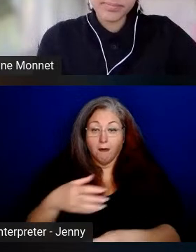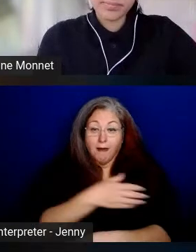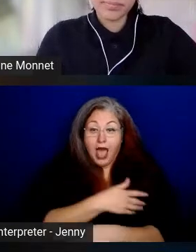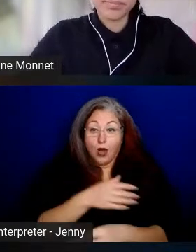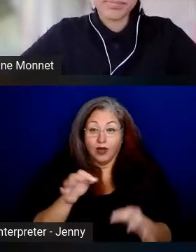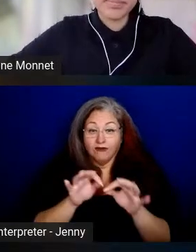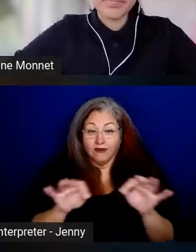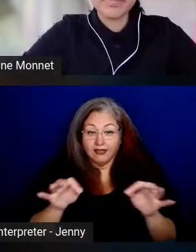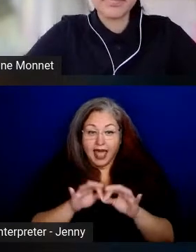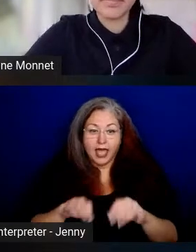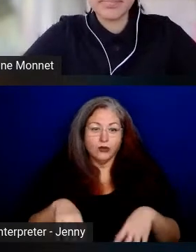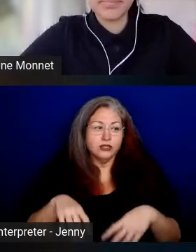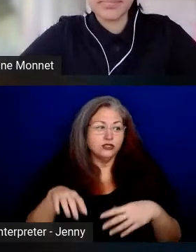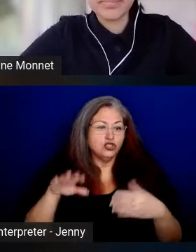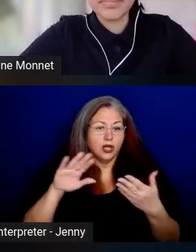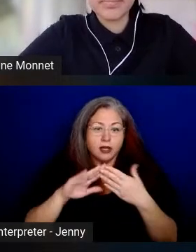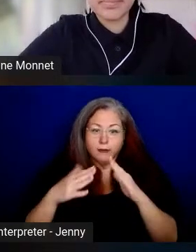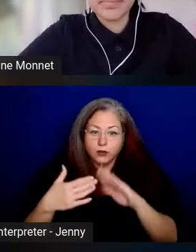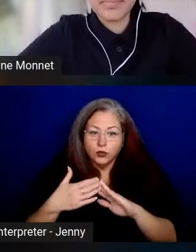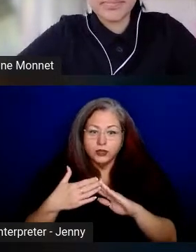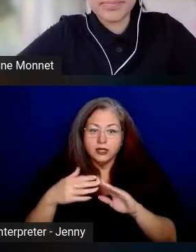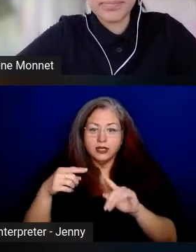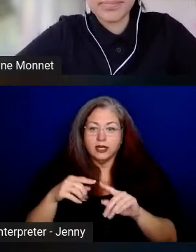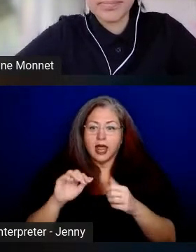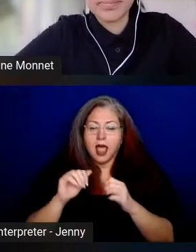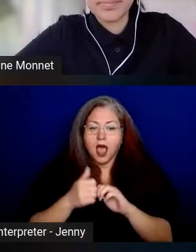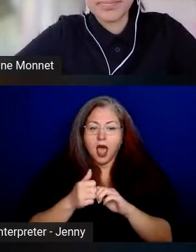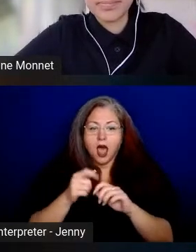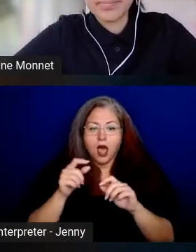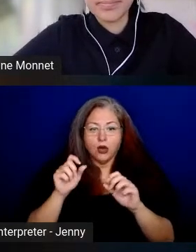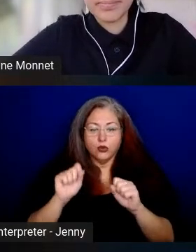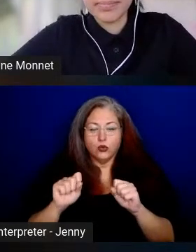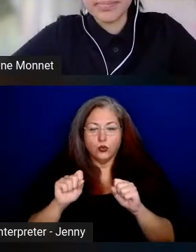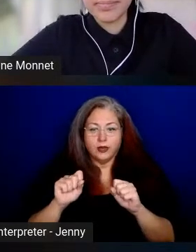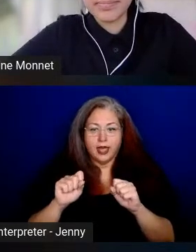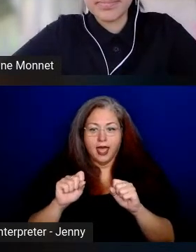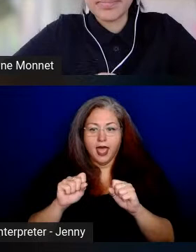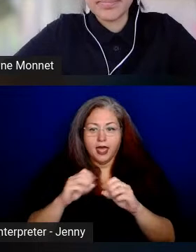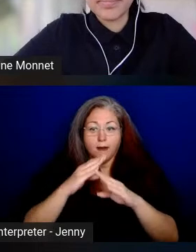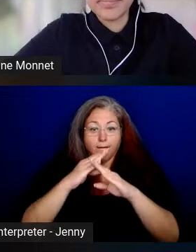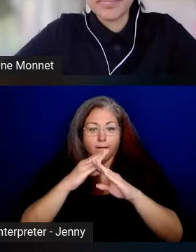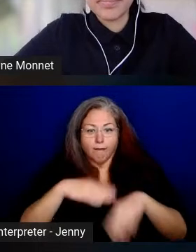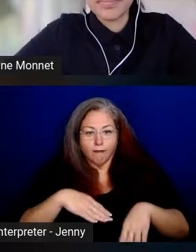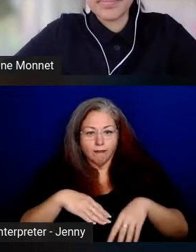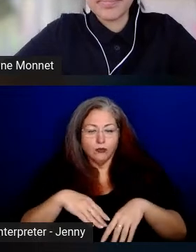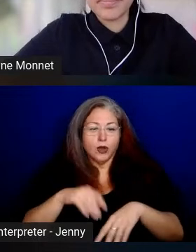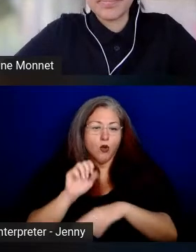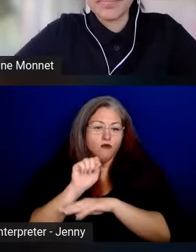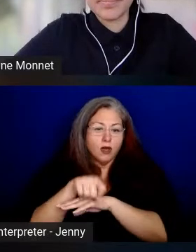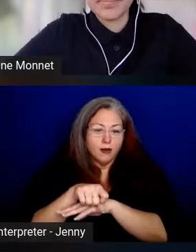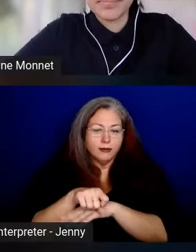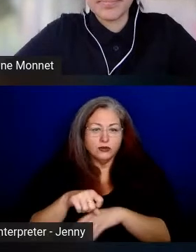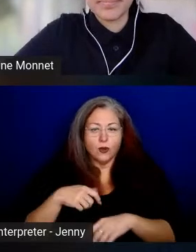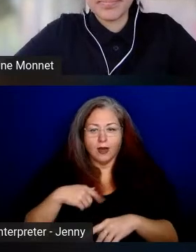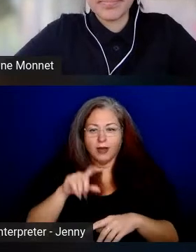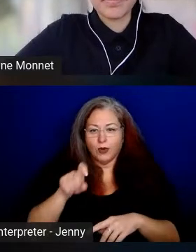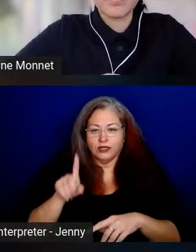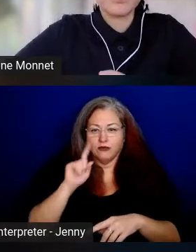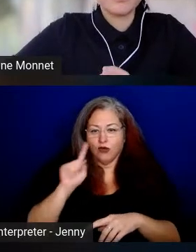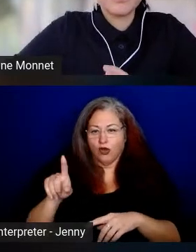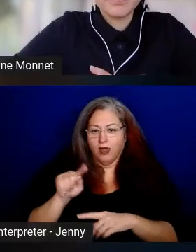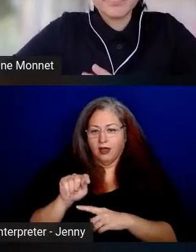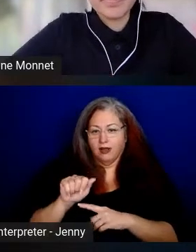the power of community, and how you're able to break those barriers. And this question is going to go to Tanya.